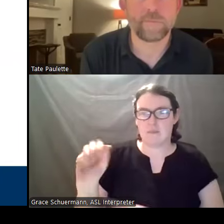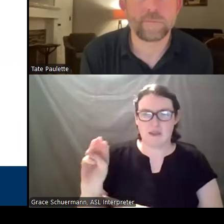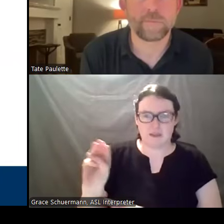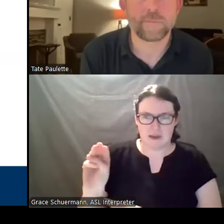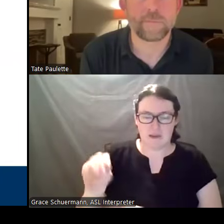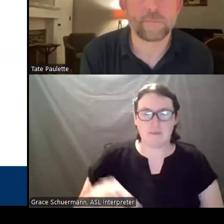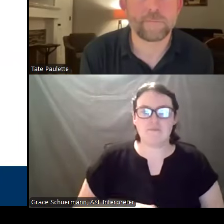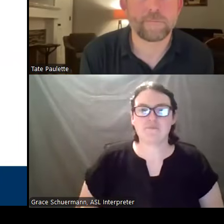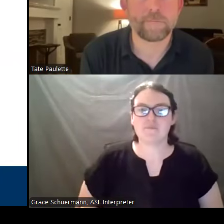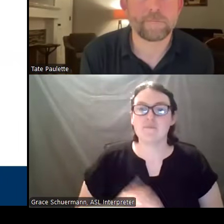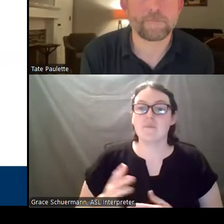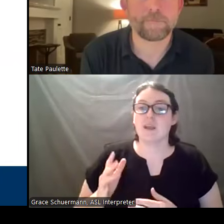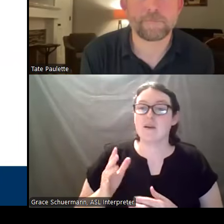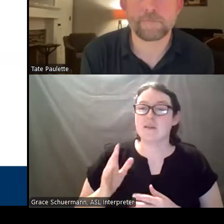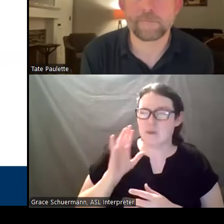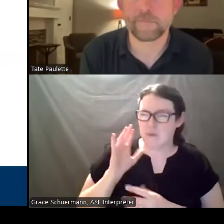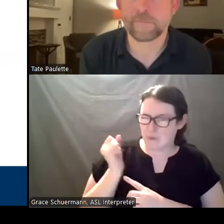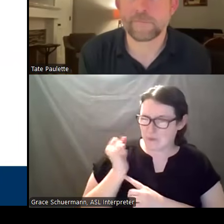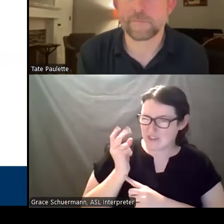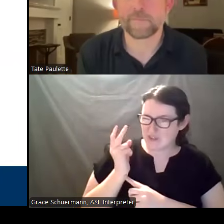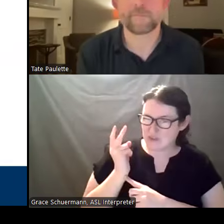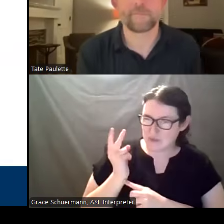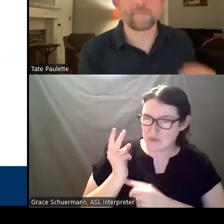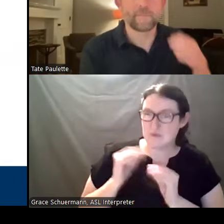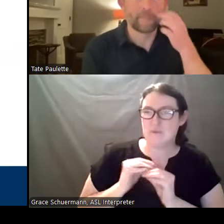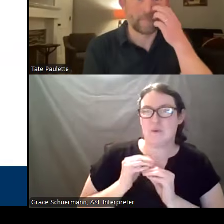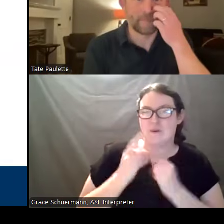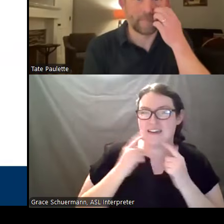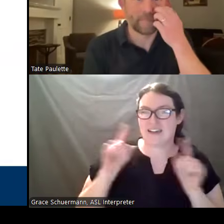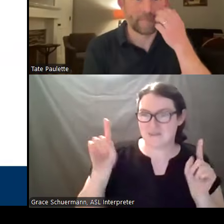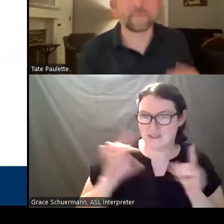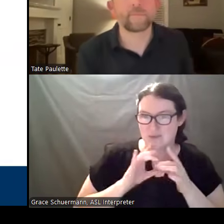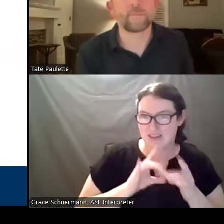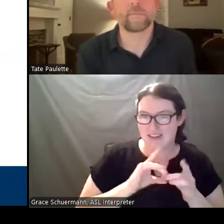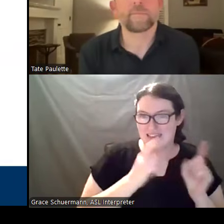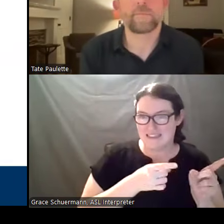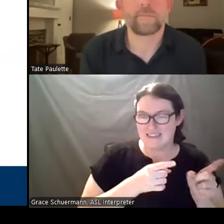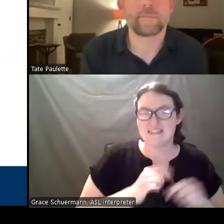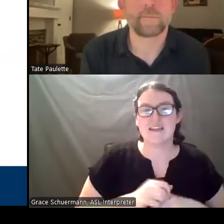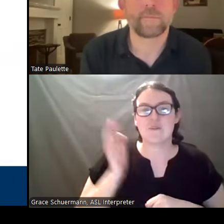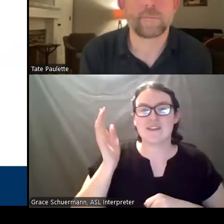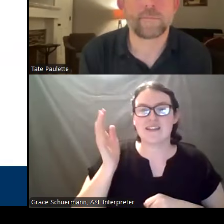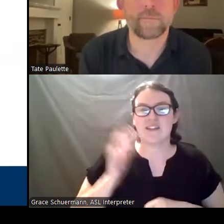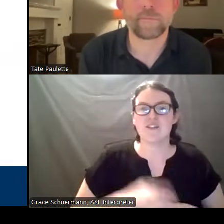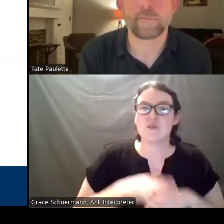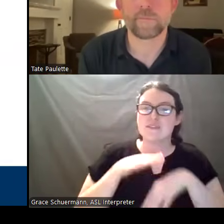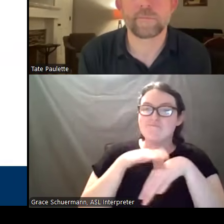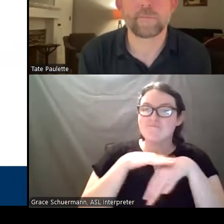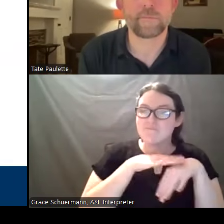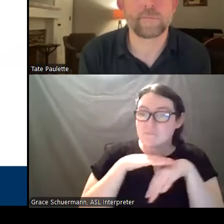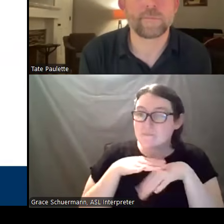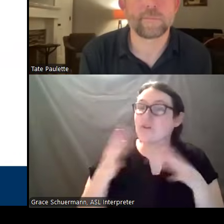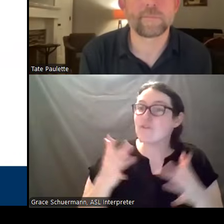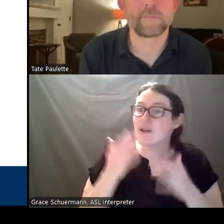two last announcements, so bear with me, with respect to our presentation. The first is a friendly reminder to our